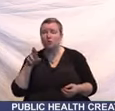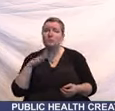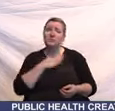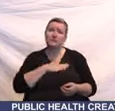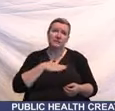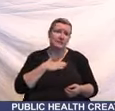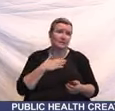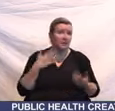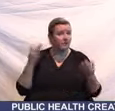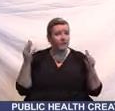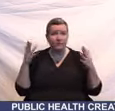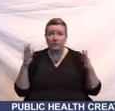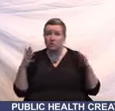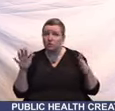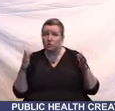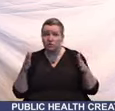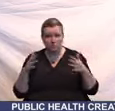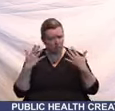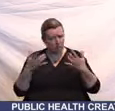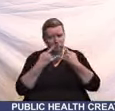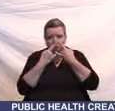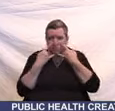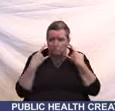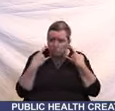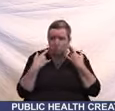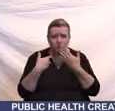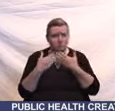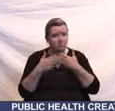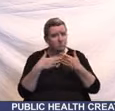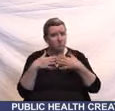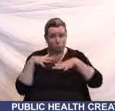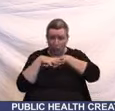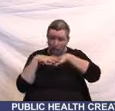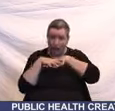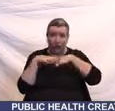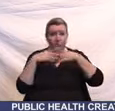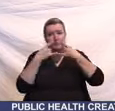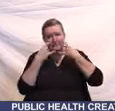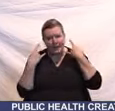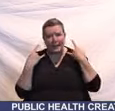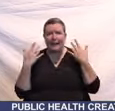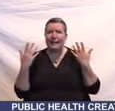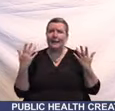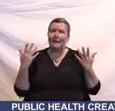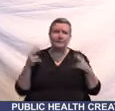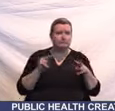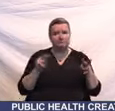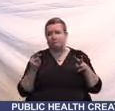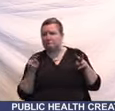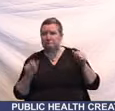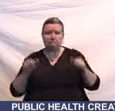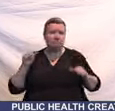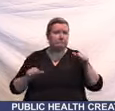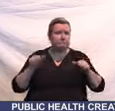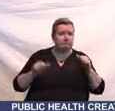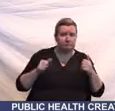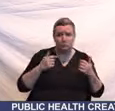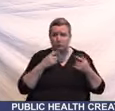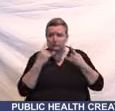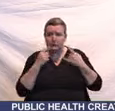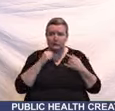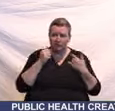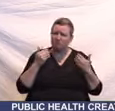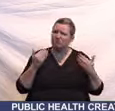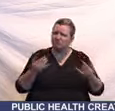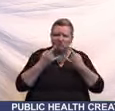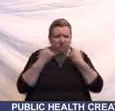also encourage you to keep masking up when in crowded indoor spaces or when you don't know the vaccination status of those around you.